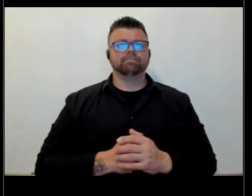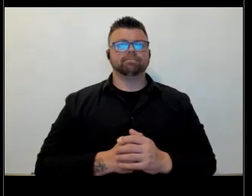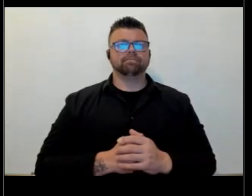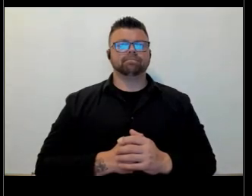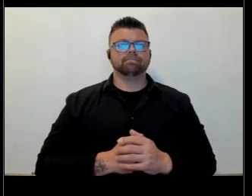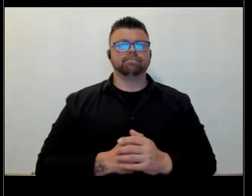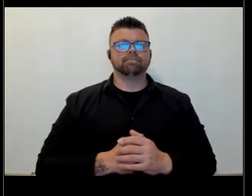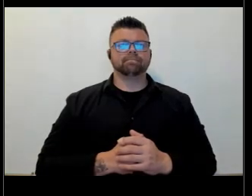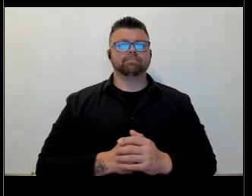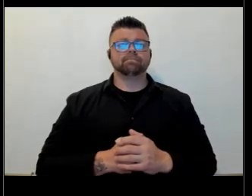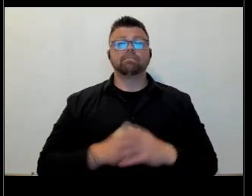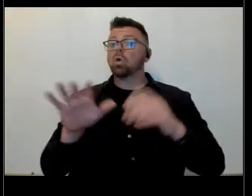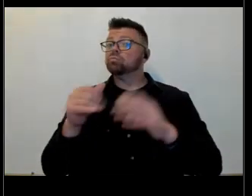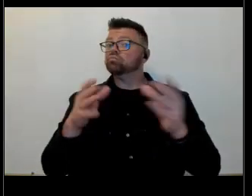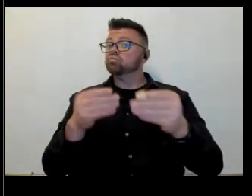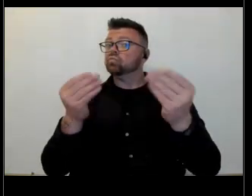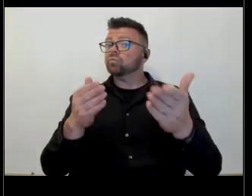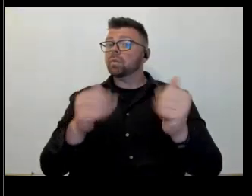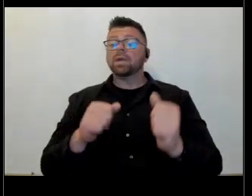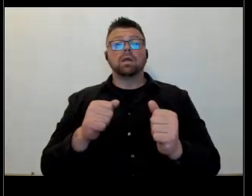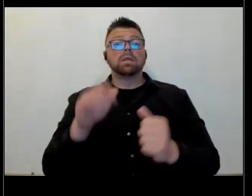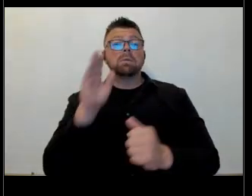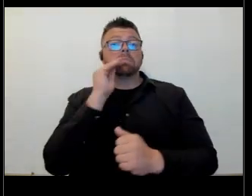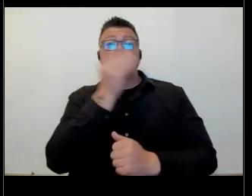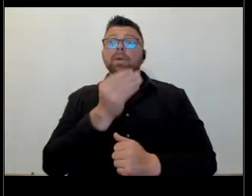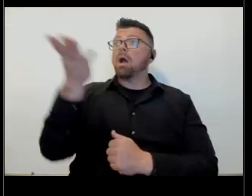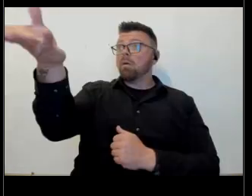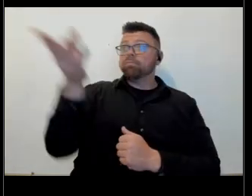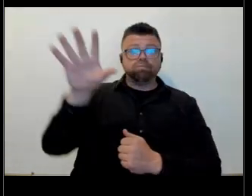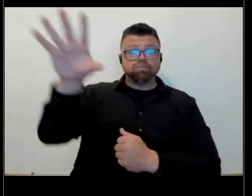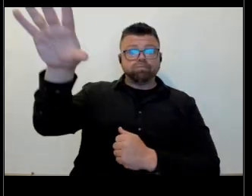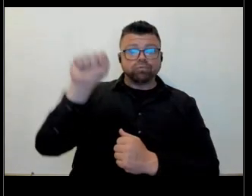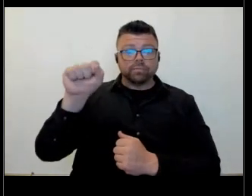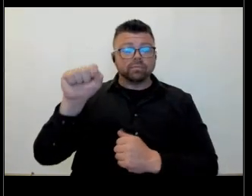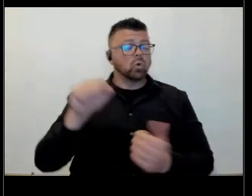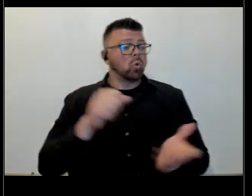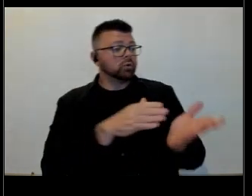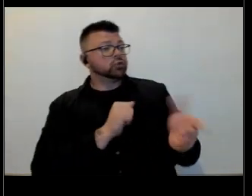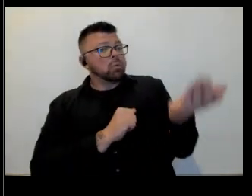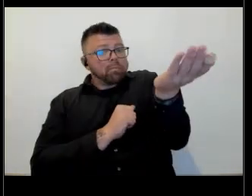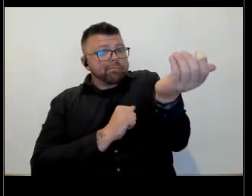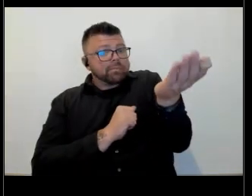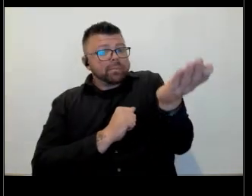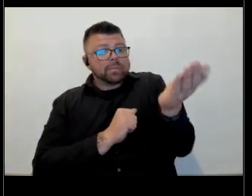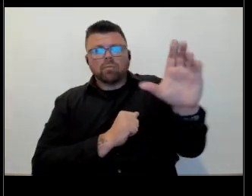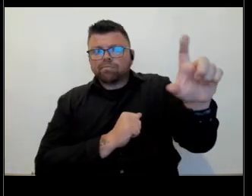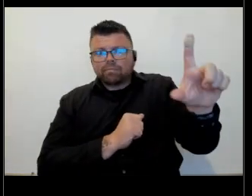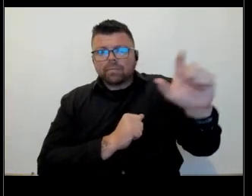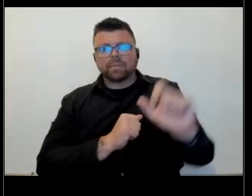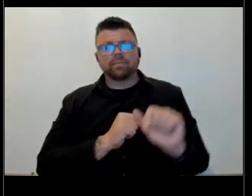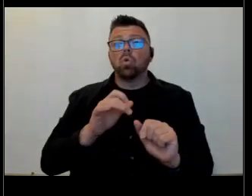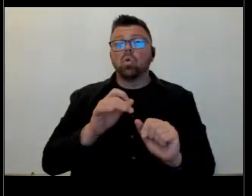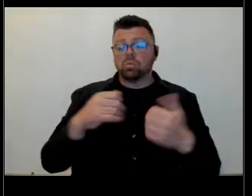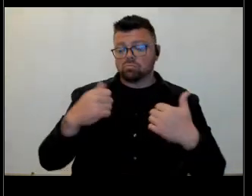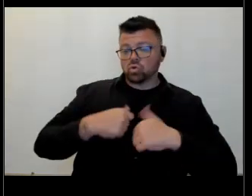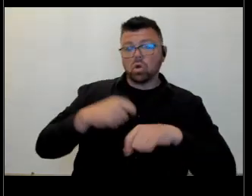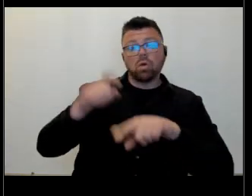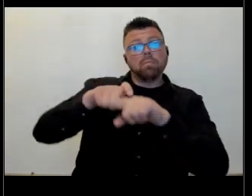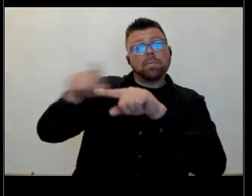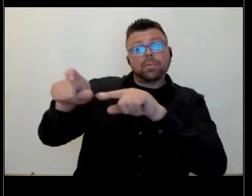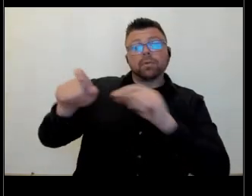It is recommended that paper towel dispensers, soap dispensers, coat hooks, and